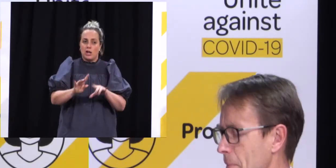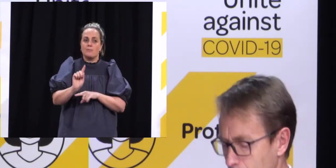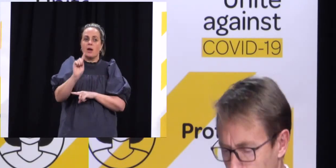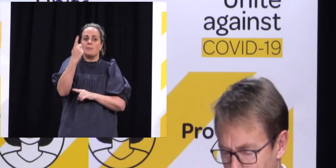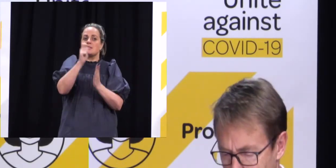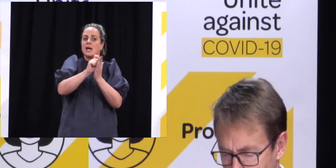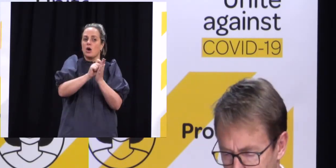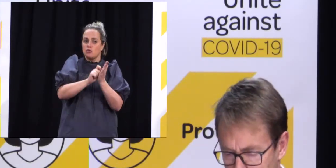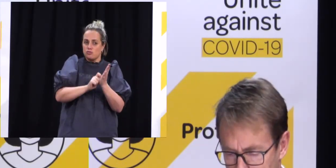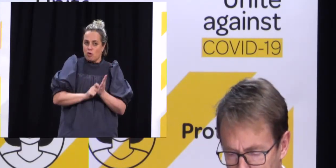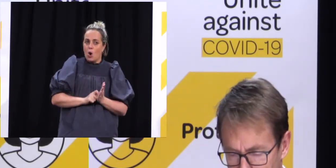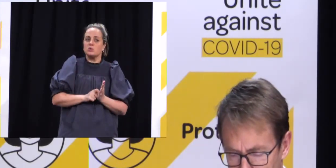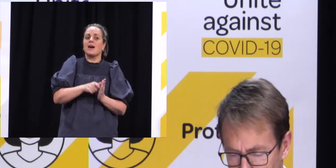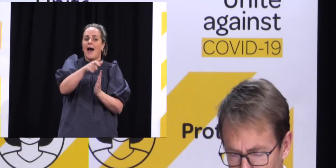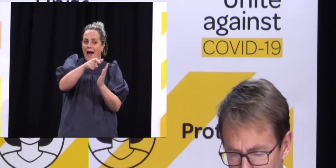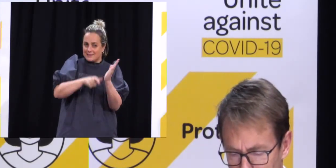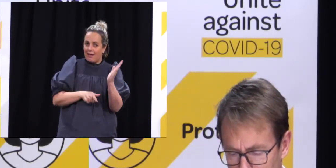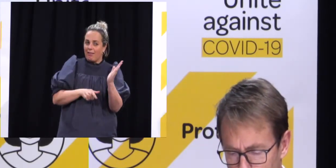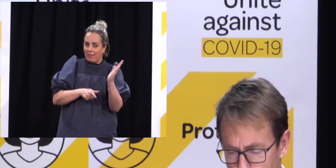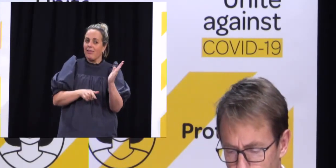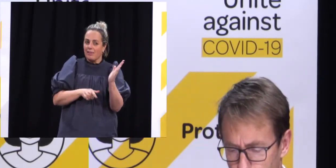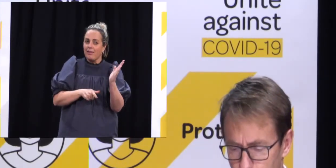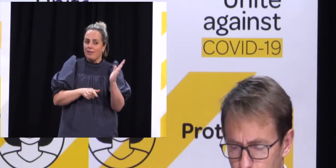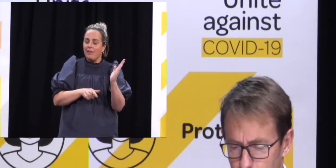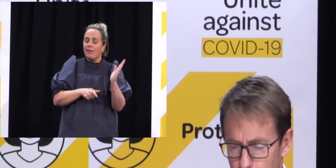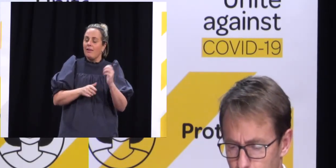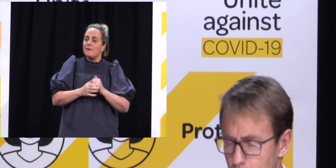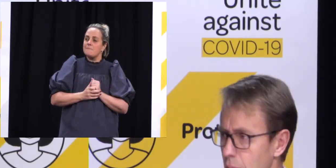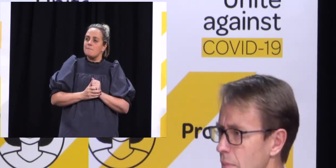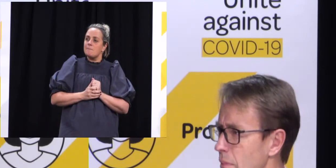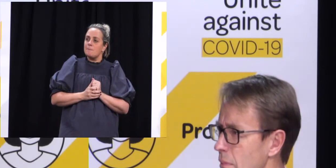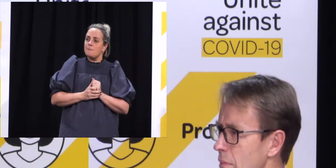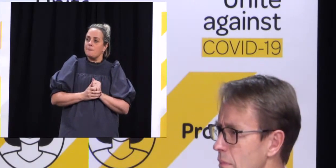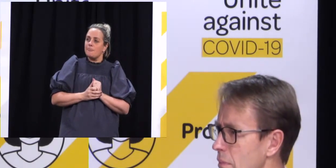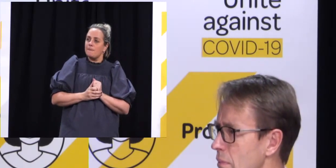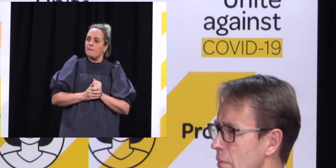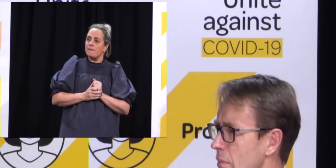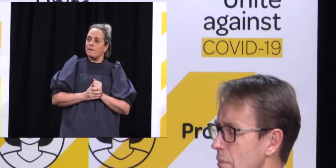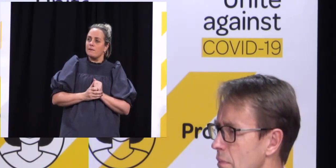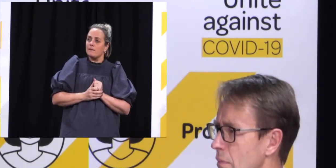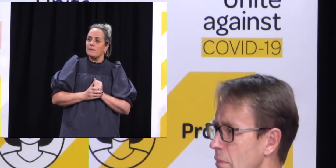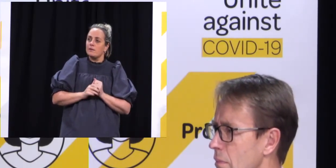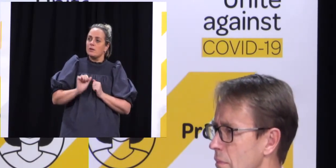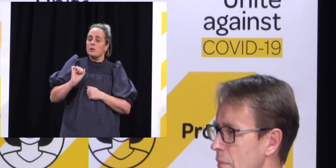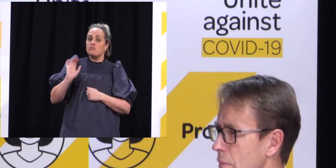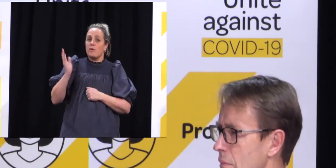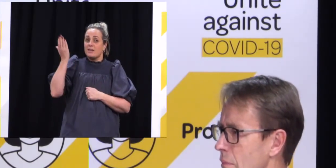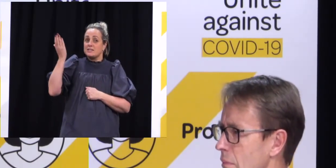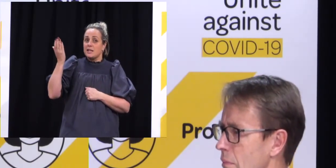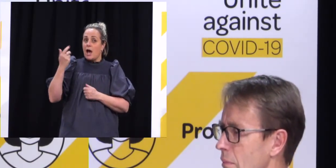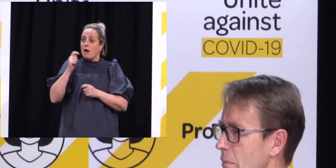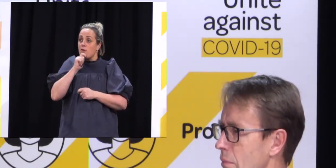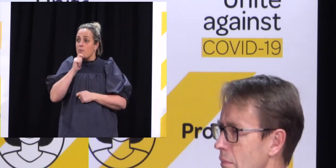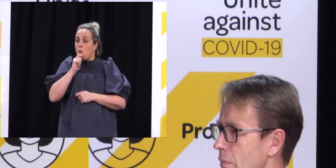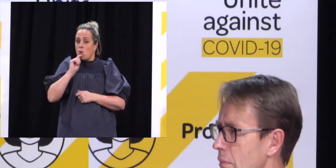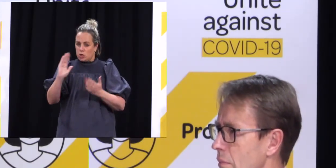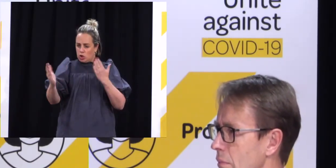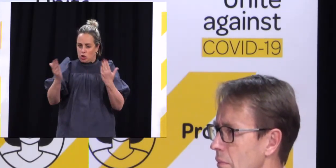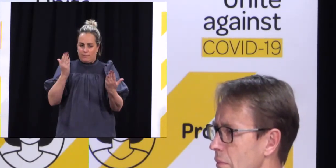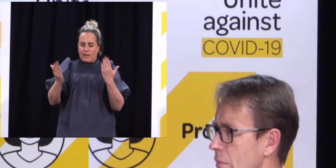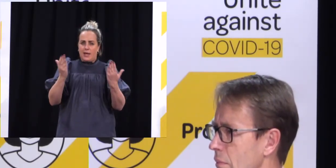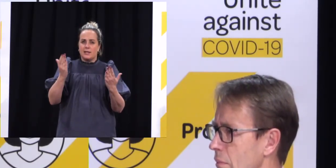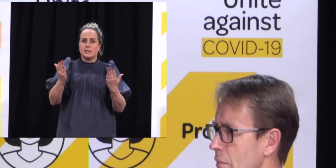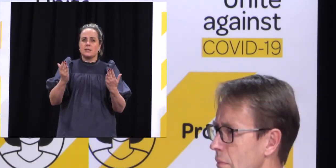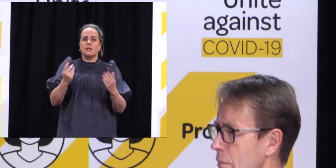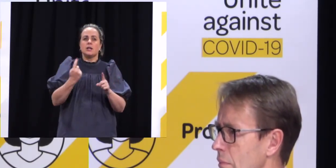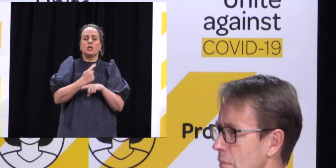rates rather than a lockdown-based strategy. Given what the SCED report published, is COVID circulating in